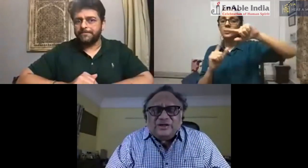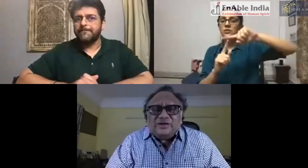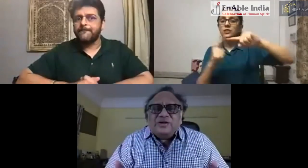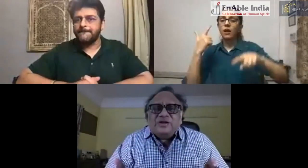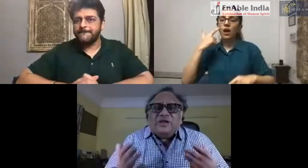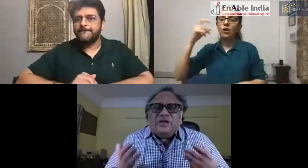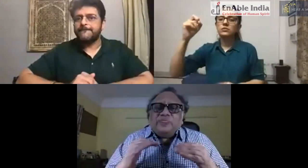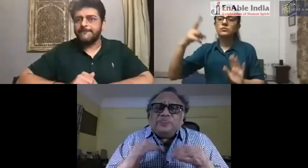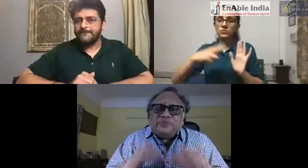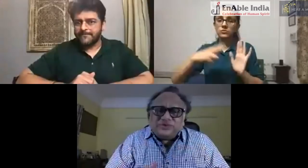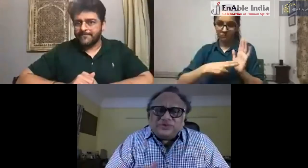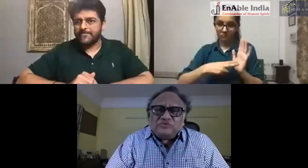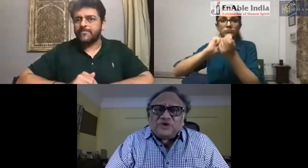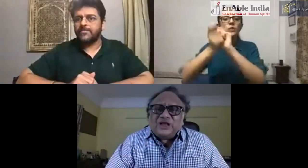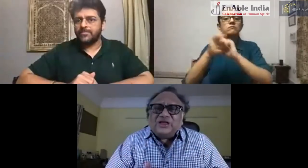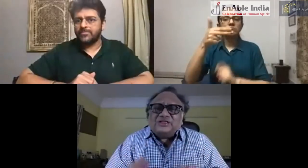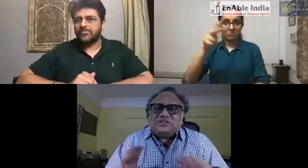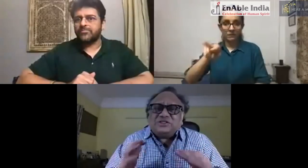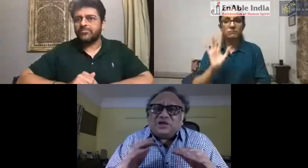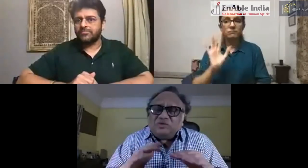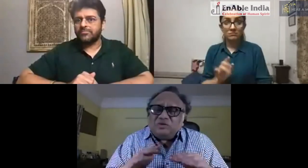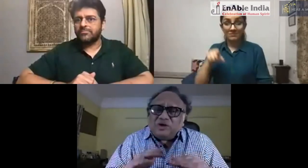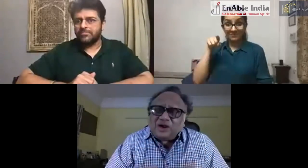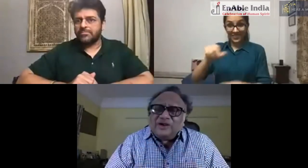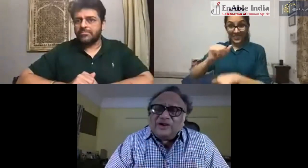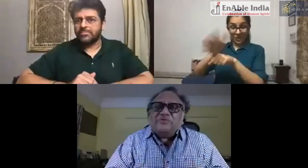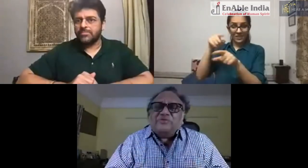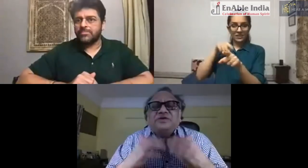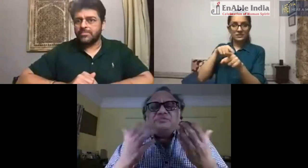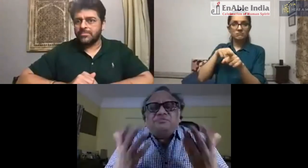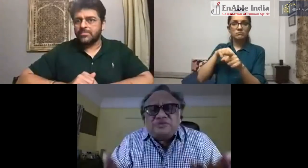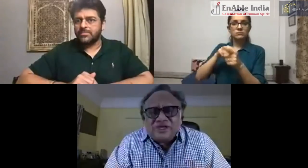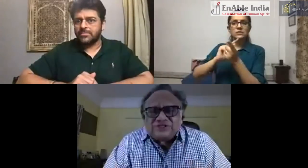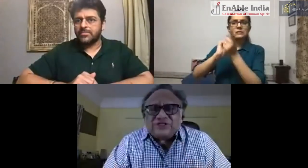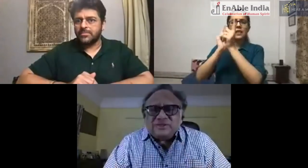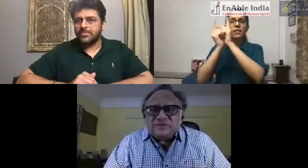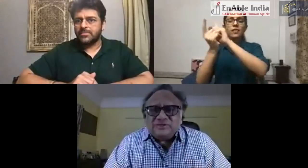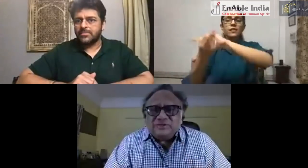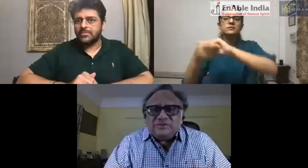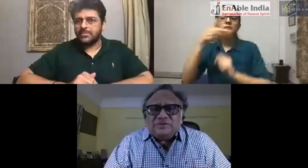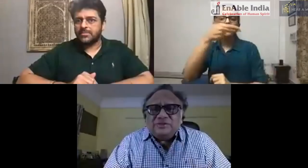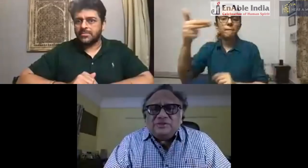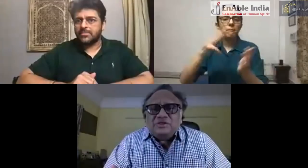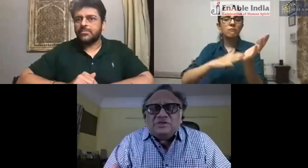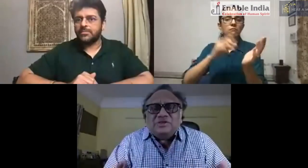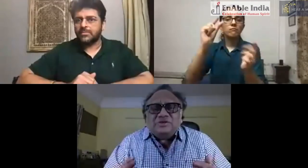And this virus underwent mutation,